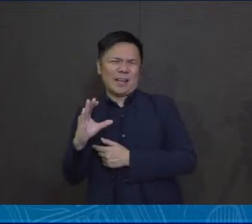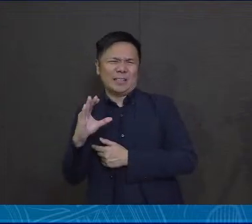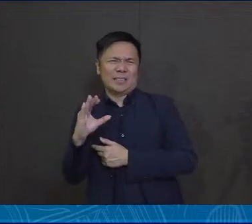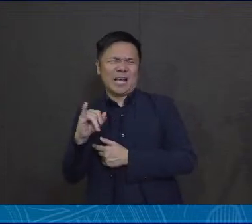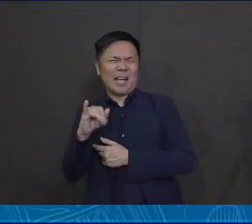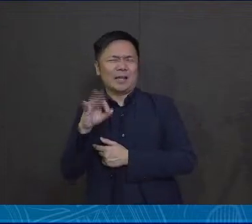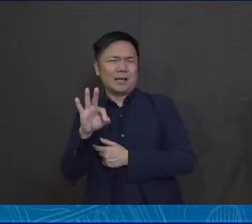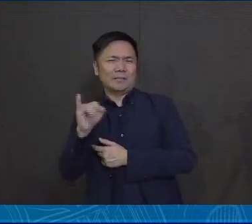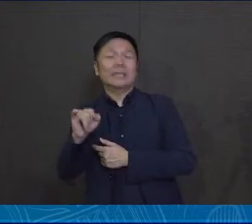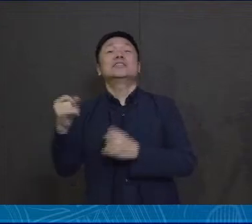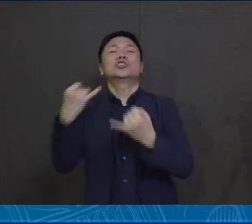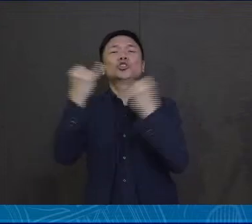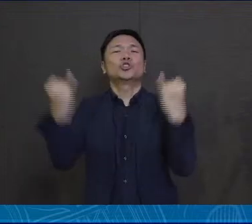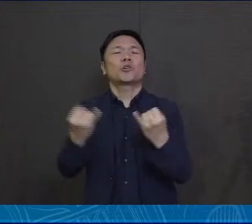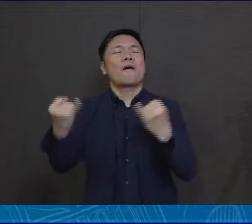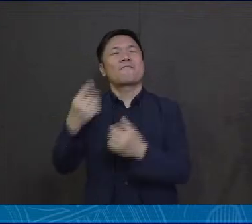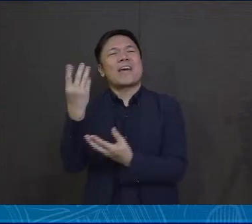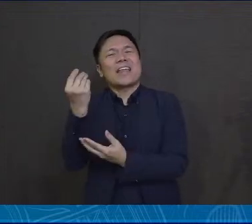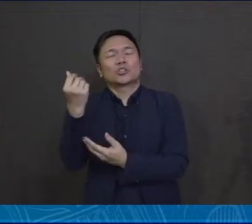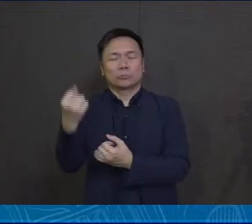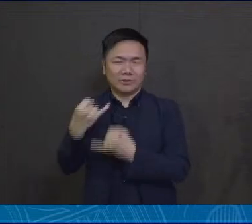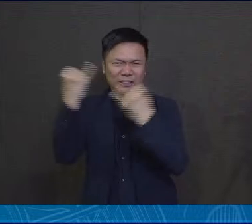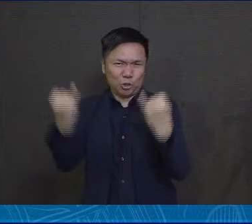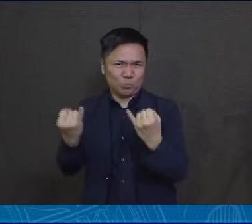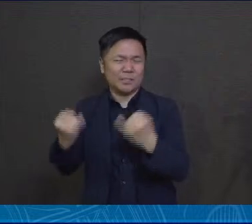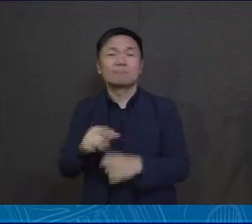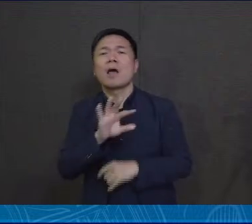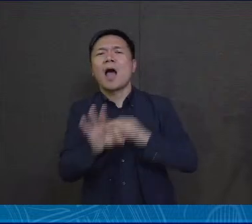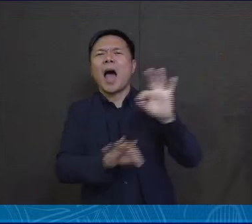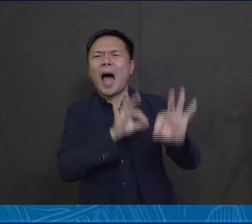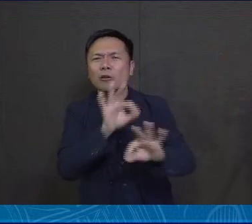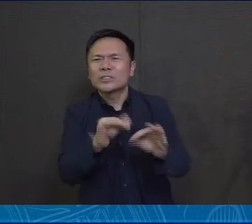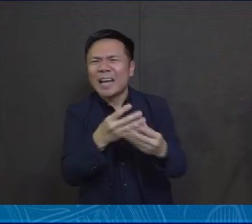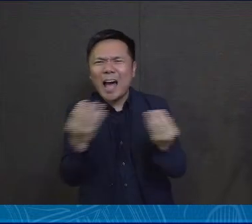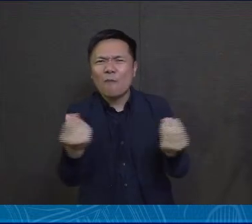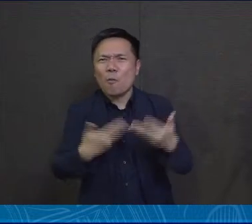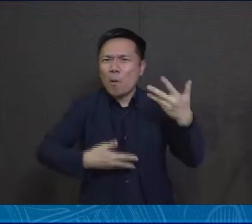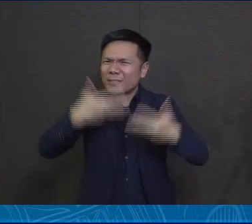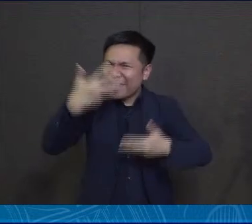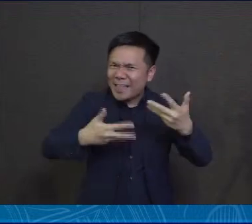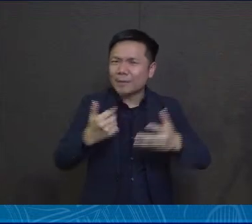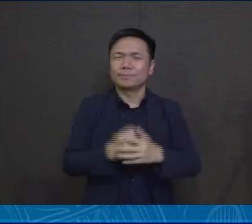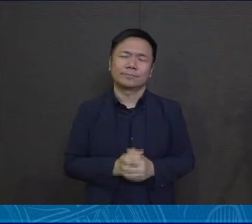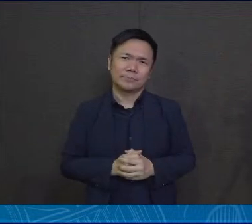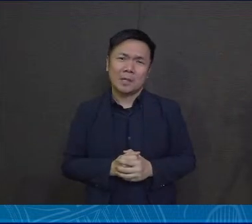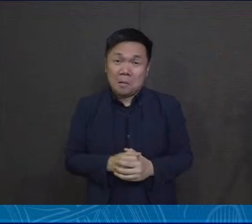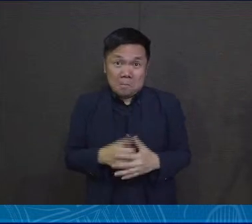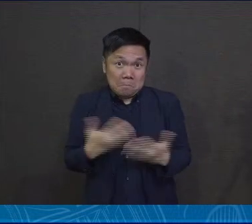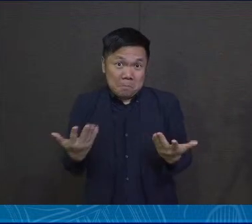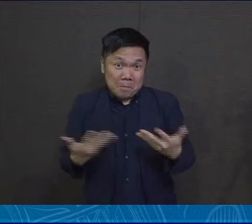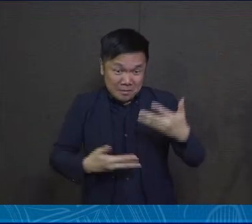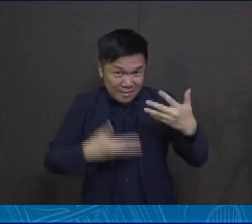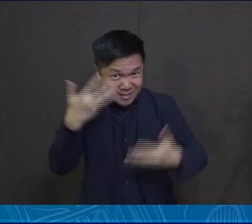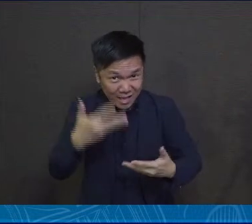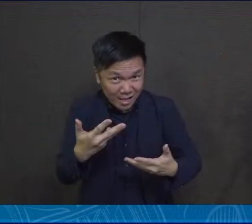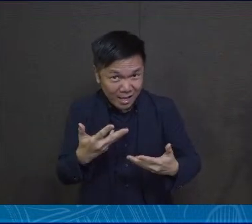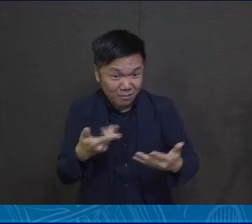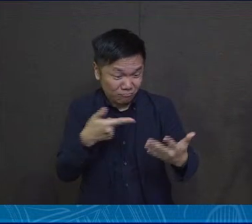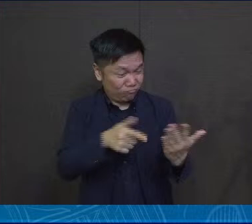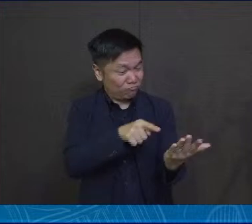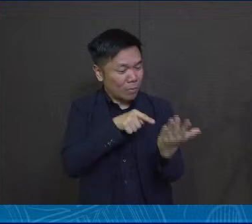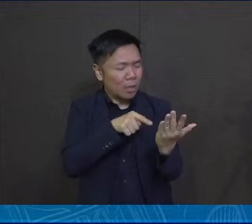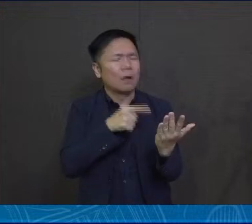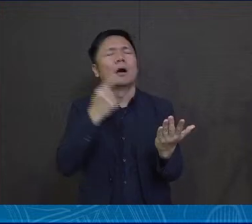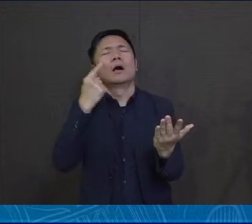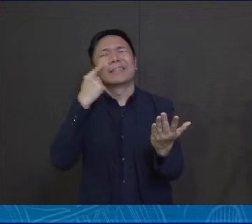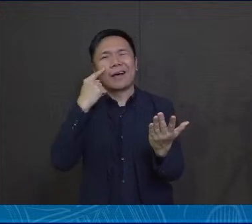to improve the collection and standardization of disaster risk data, ensuring that the data is actionable and supports